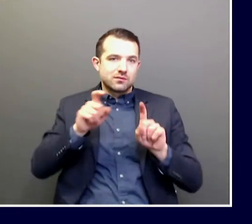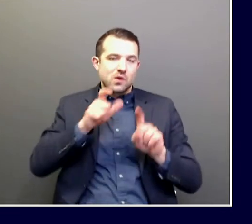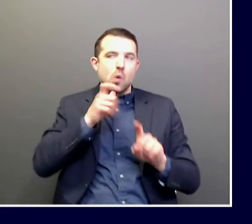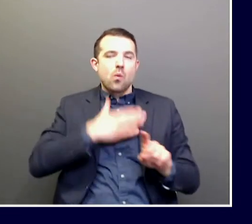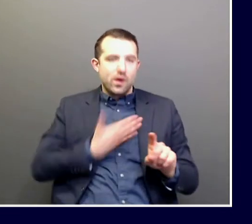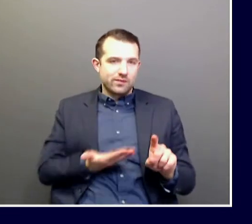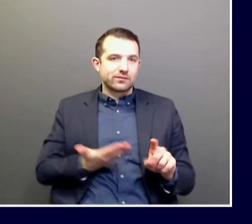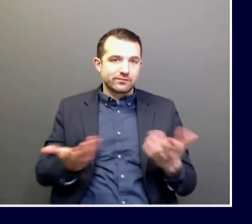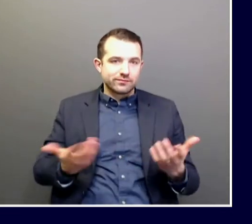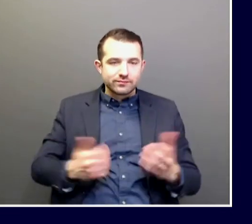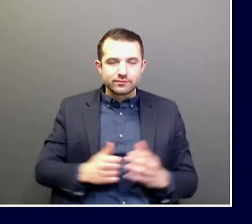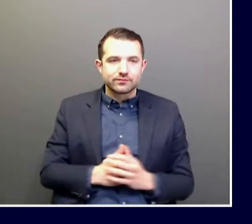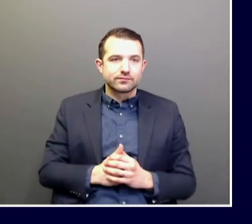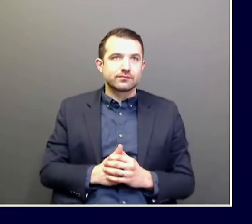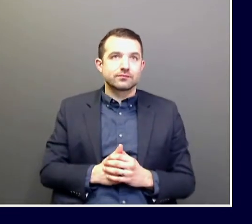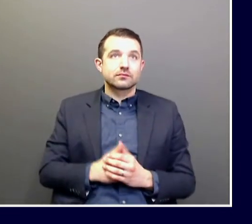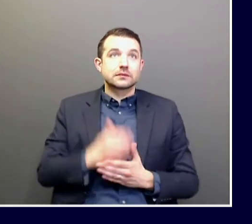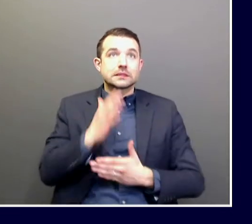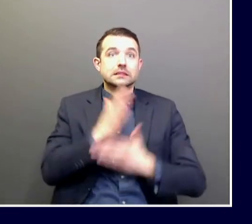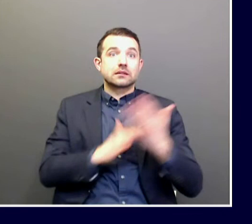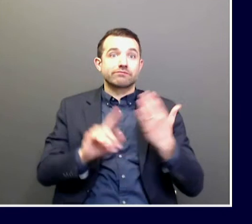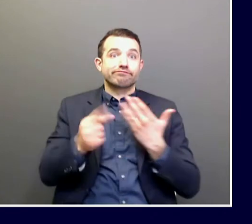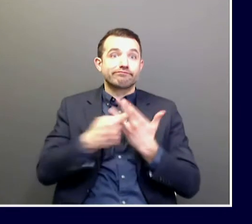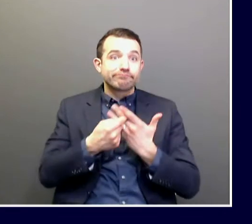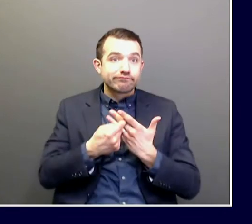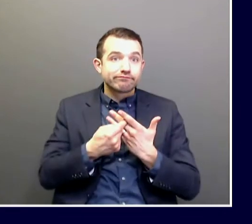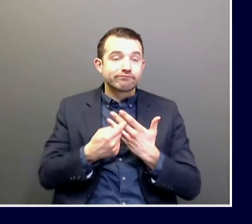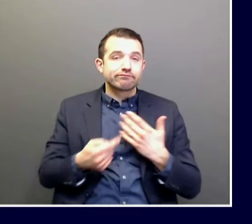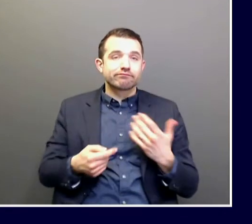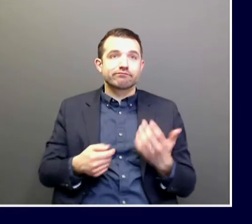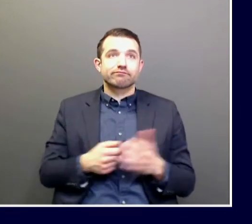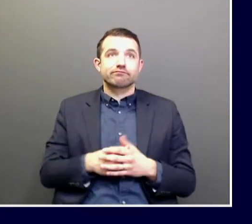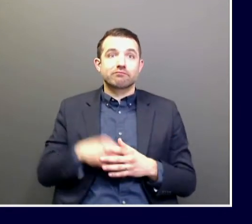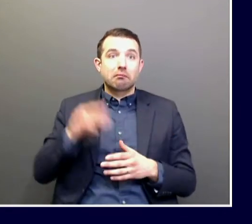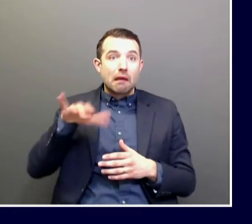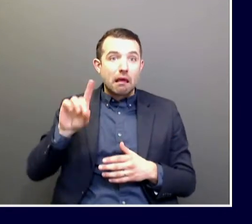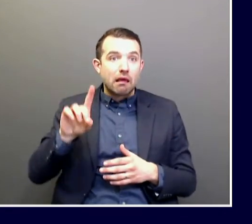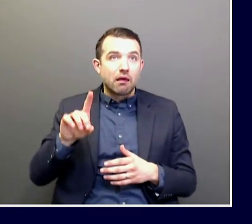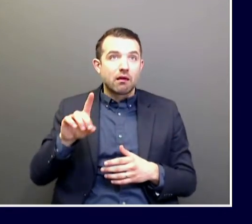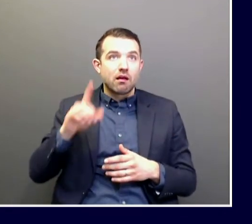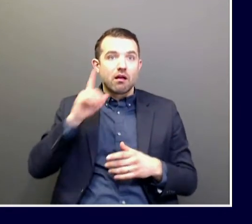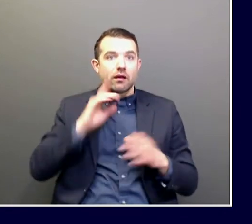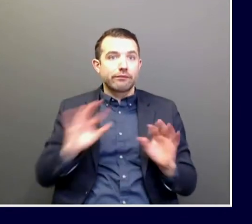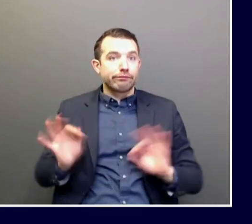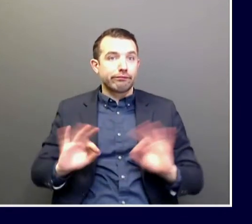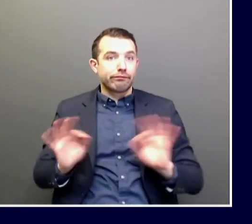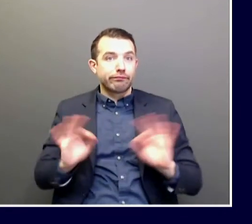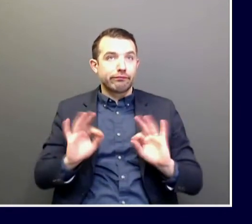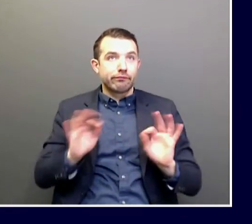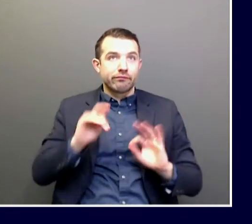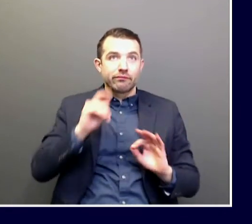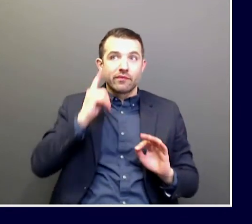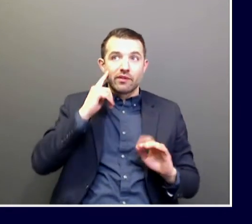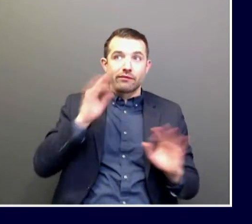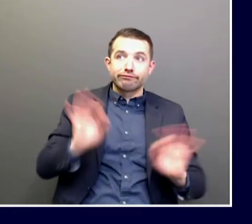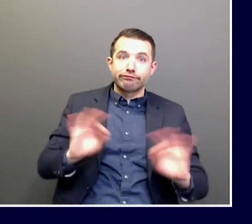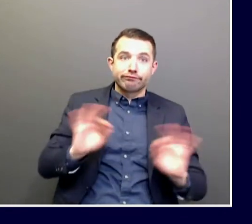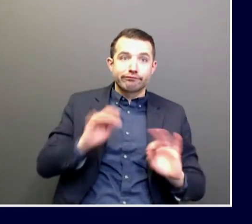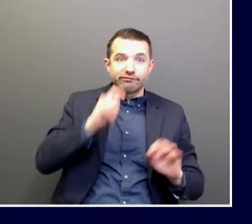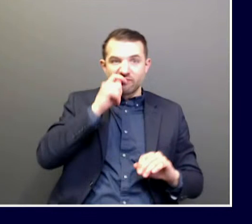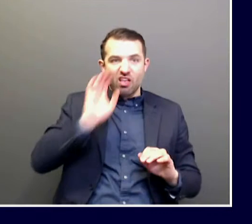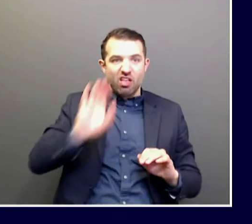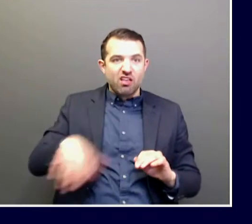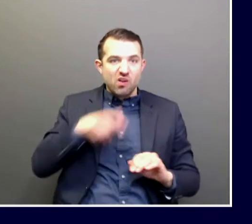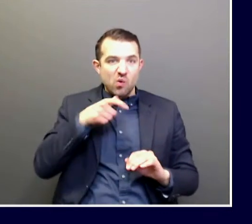mild, or the Omicron being milder but still not mild, or a lot of folks having difficulty accessing